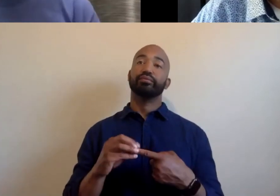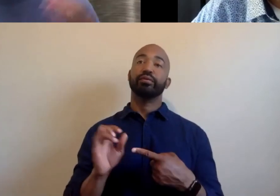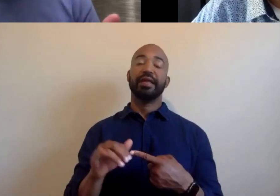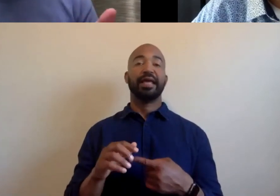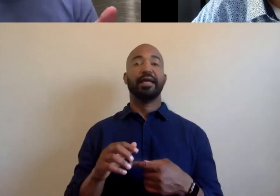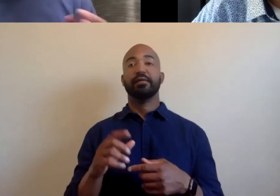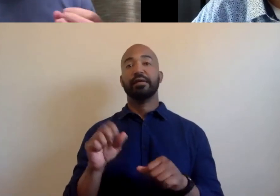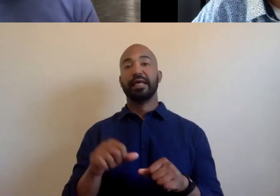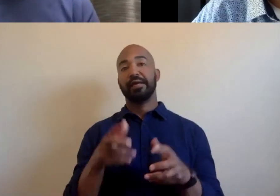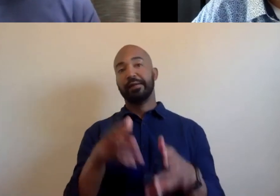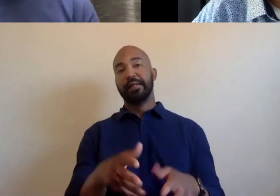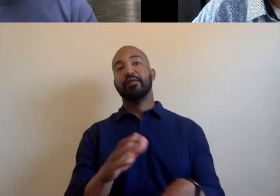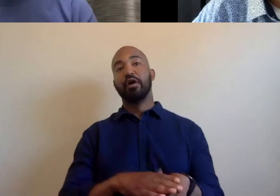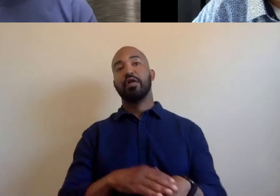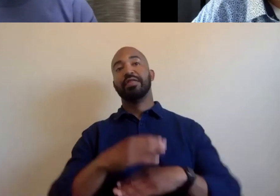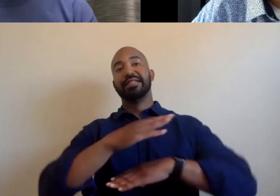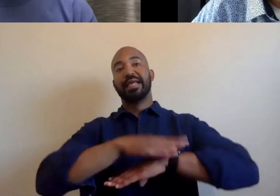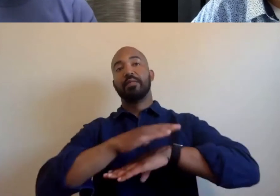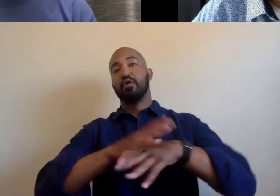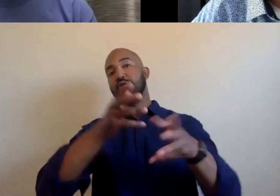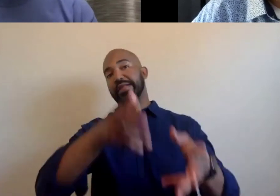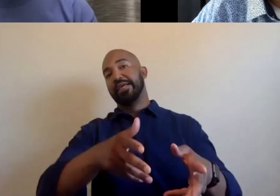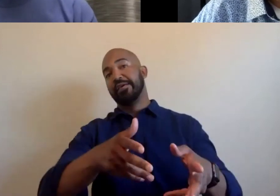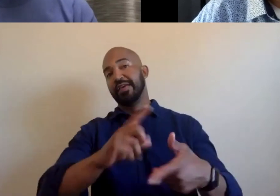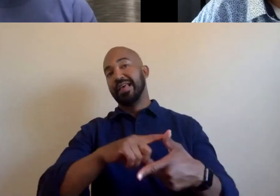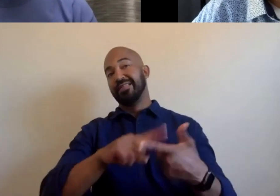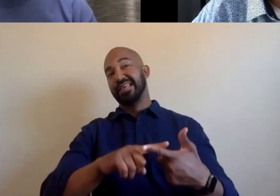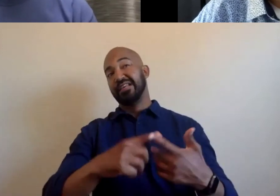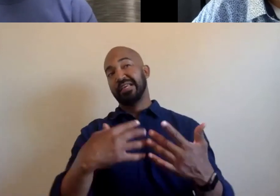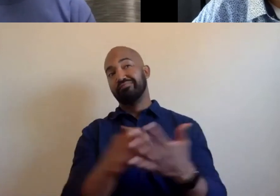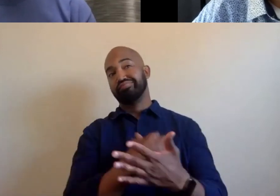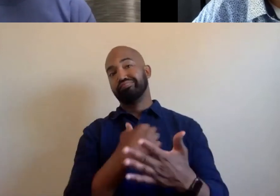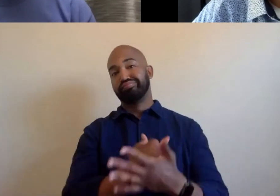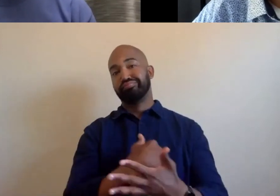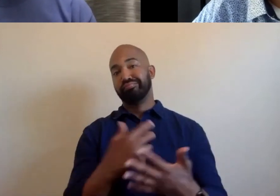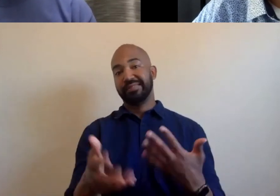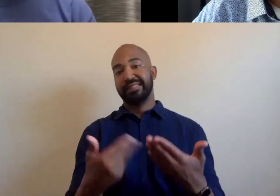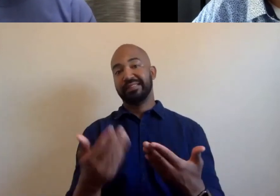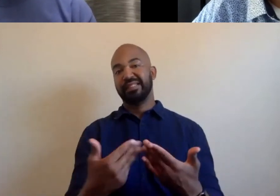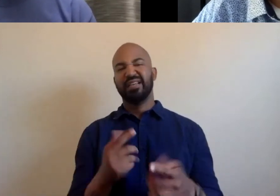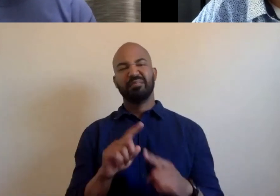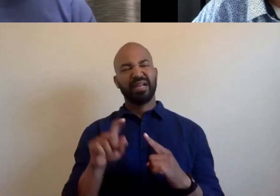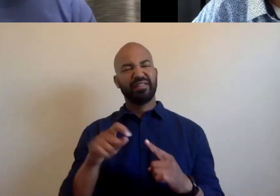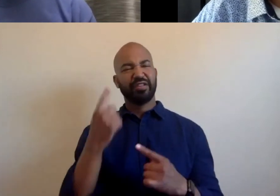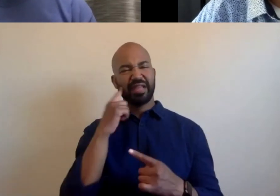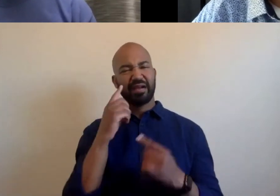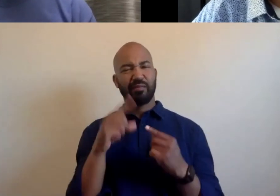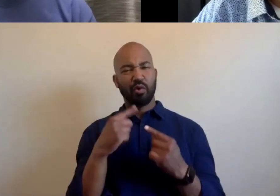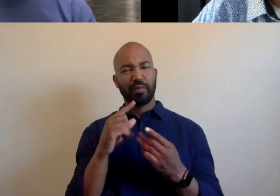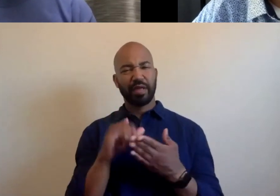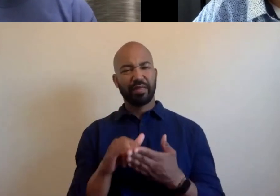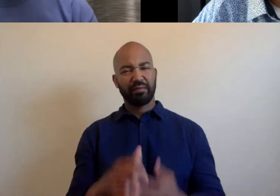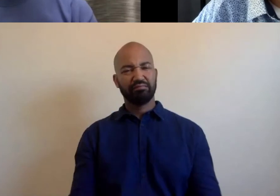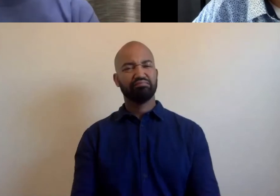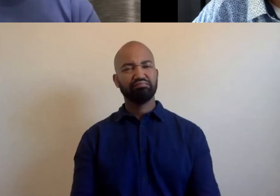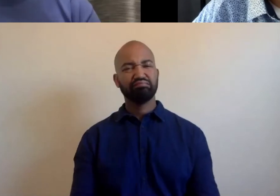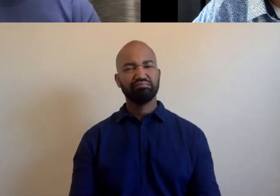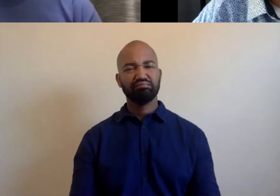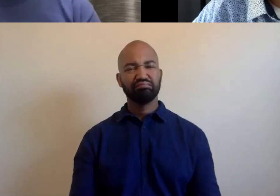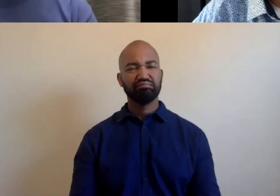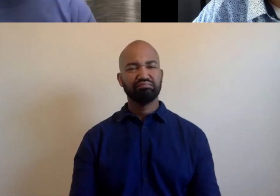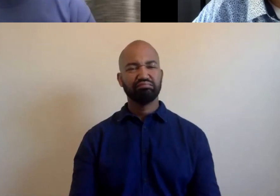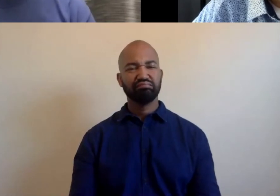they're just there and ready to be enjoyed. But I'll have to think about that a little bit more if there's